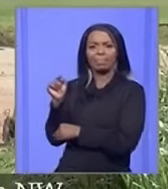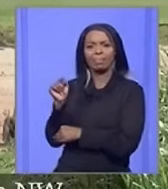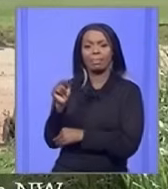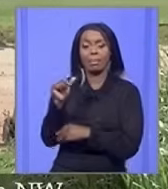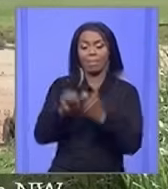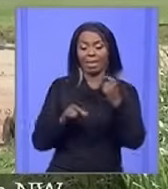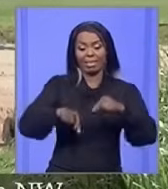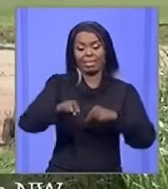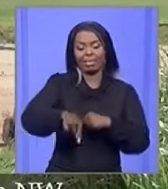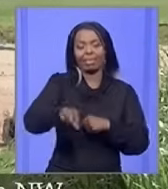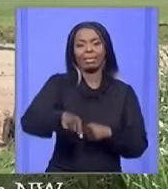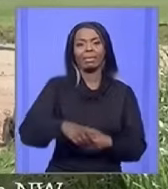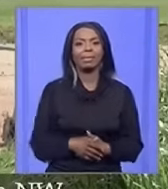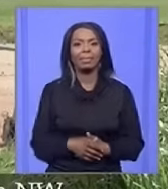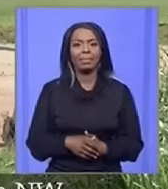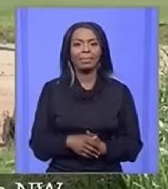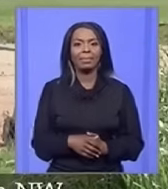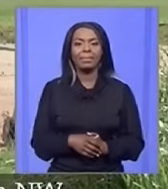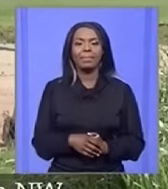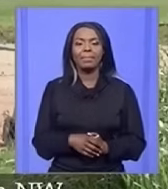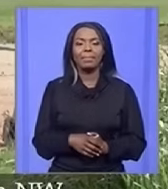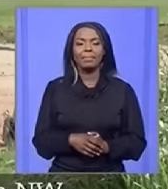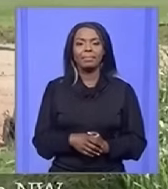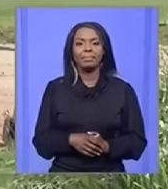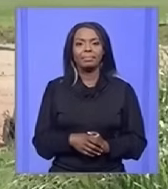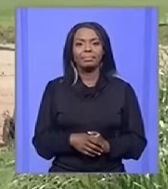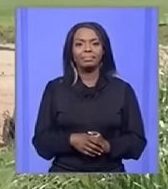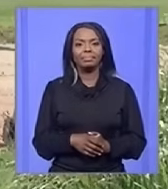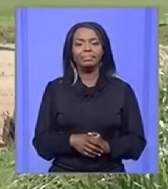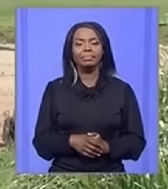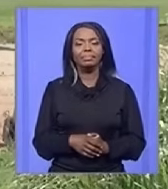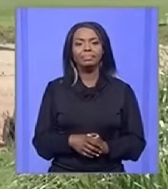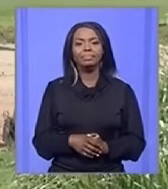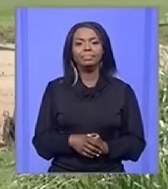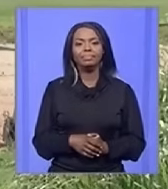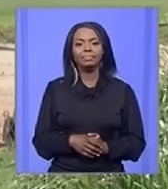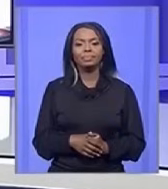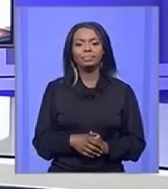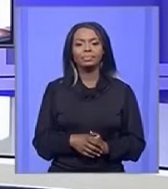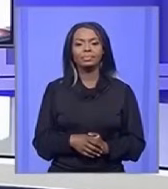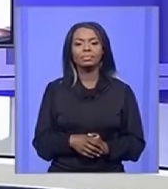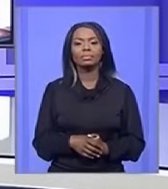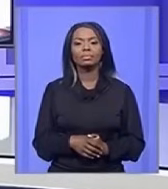mo kgweding e tlang. Thabiso Moss, SABC News, Mahikeng.